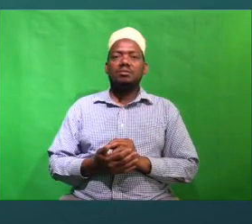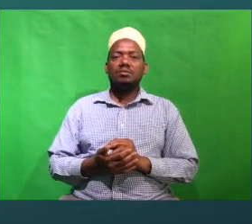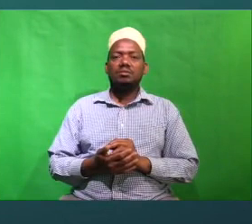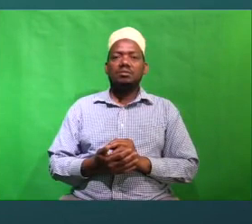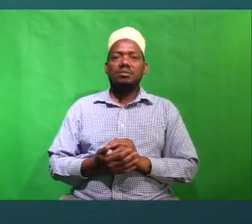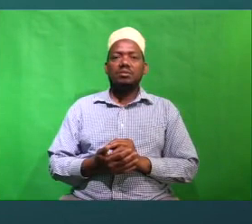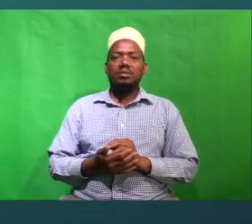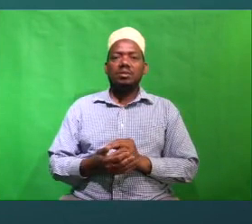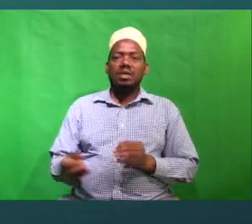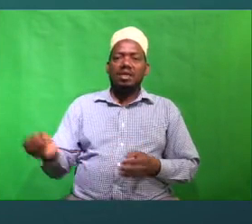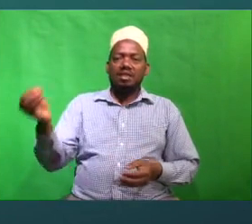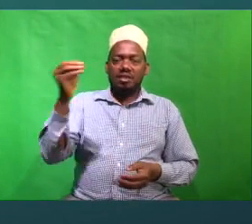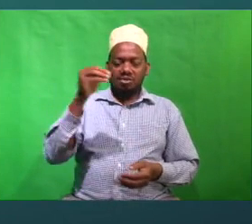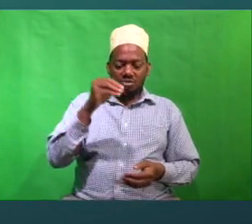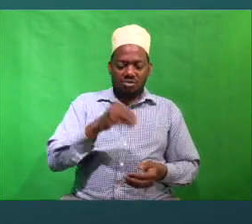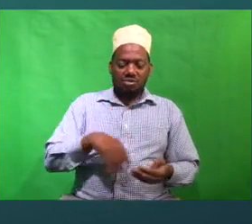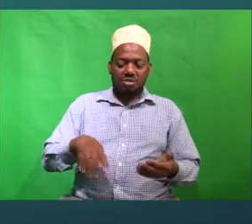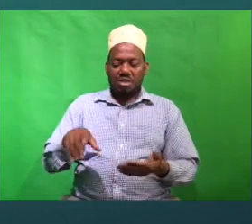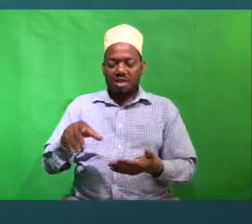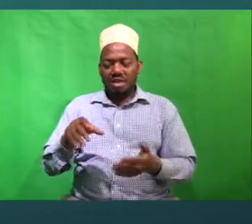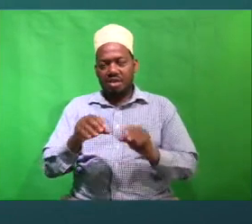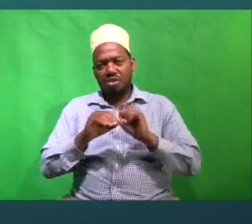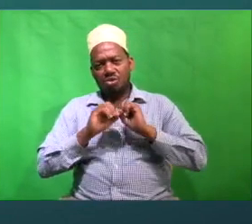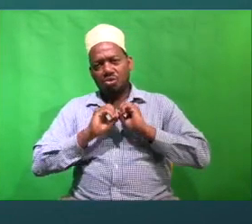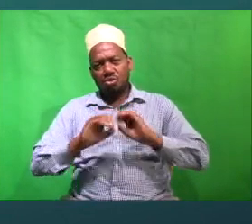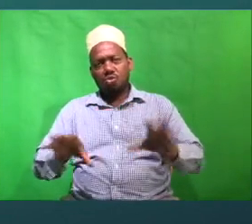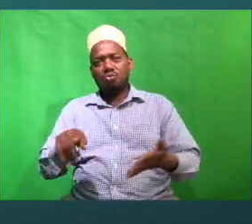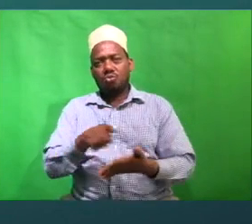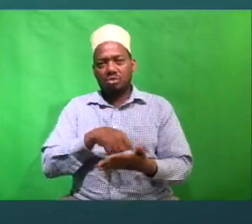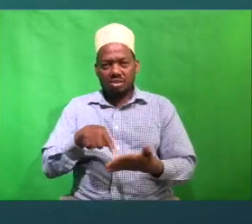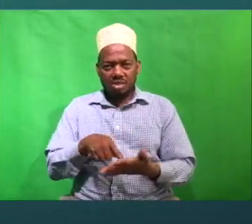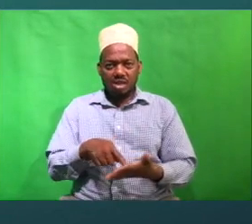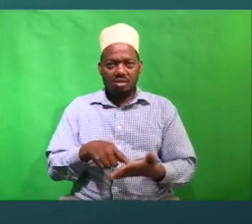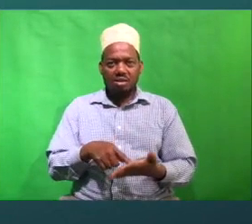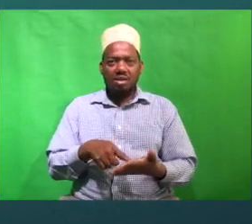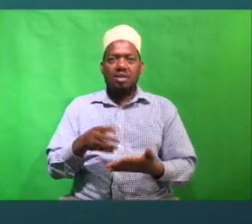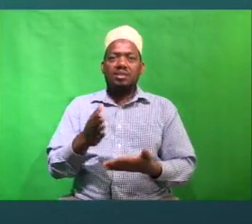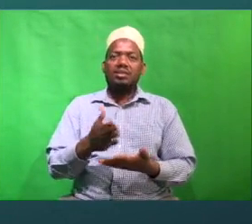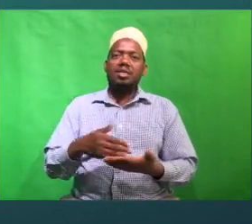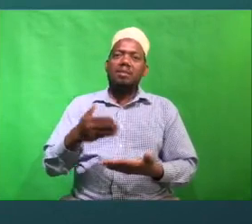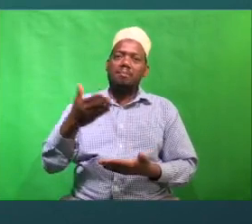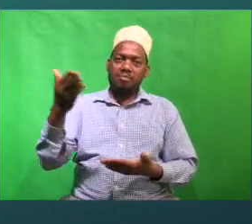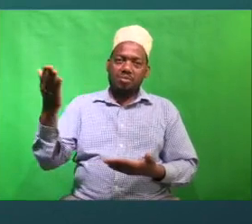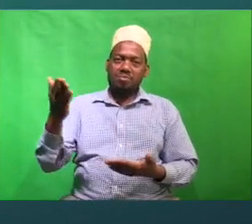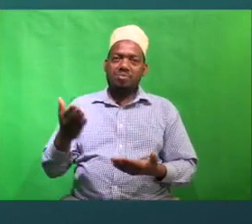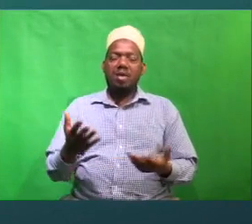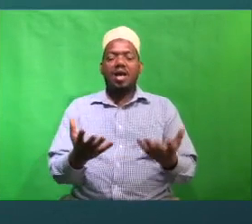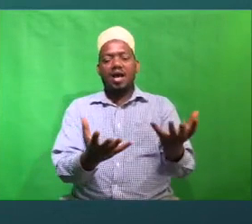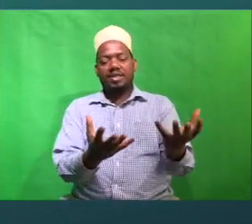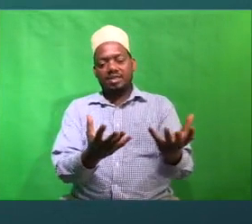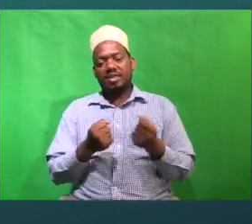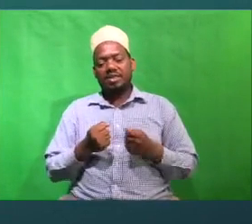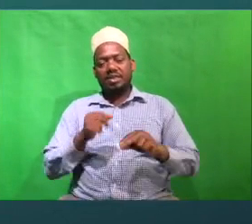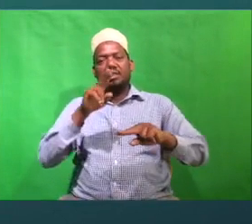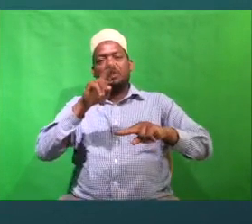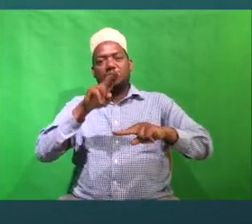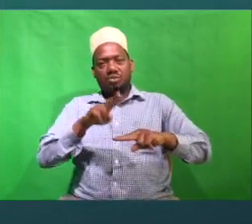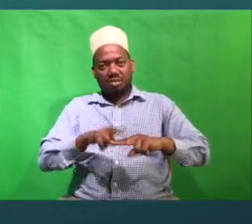purpose. They introduce a new town. Some people are attracted to